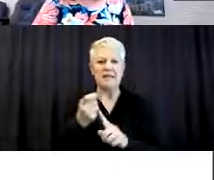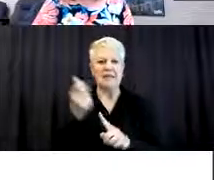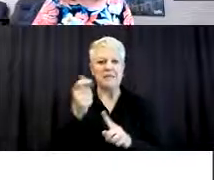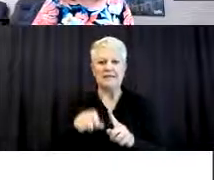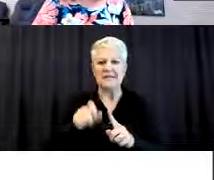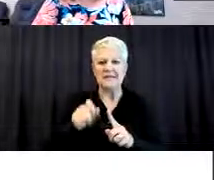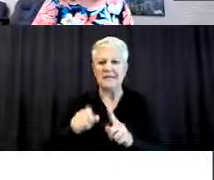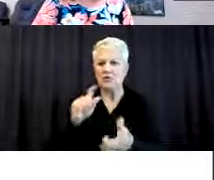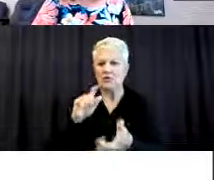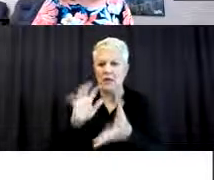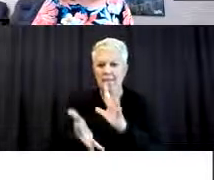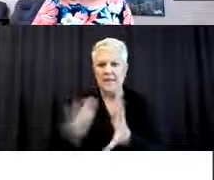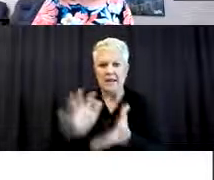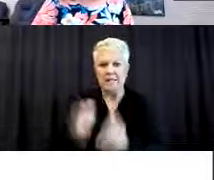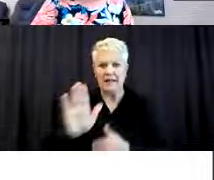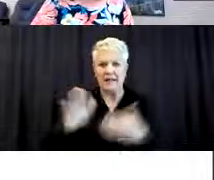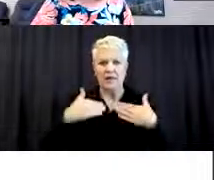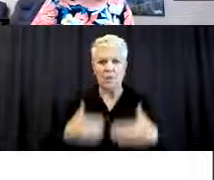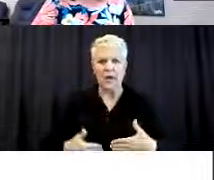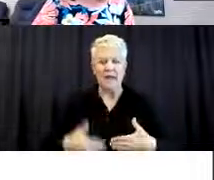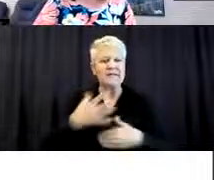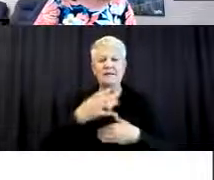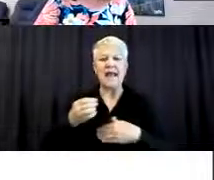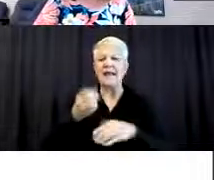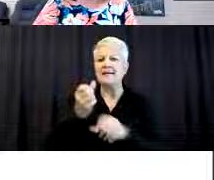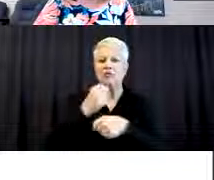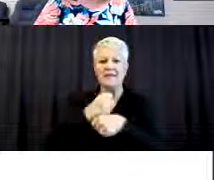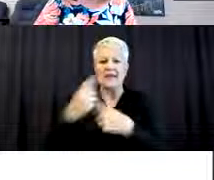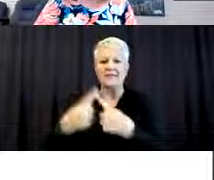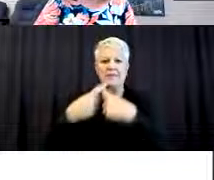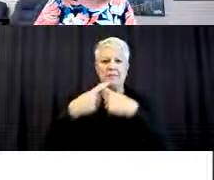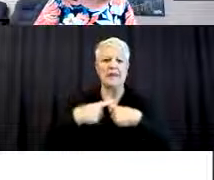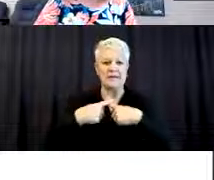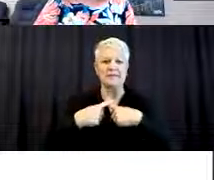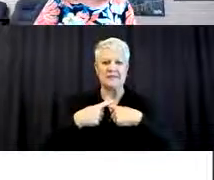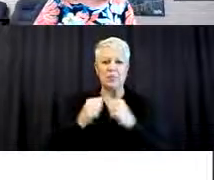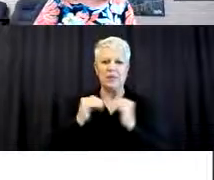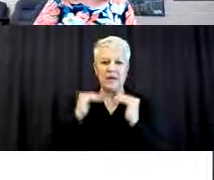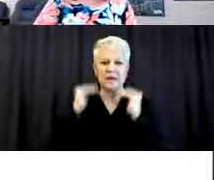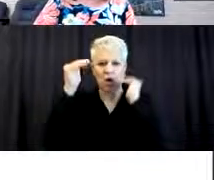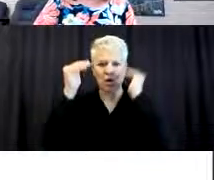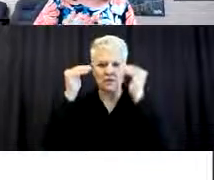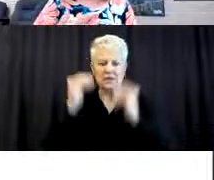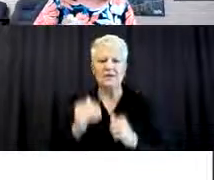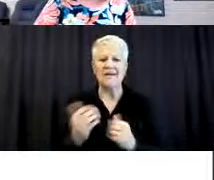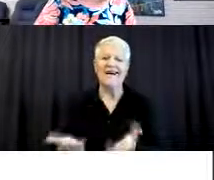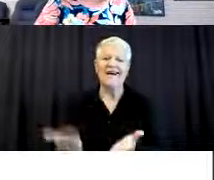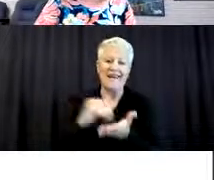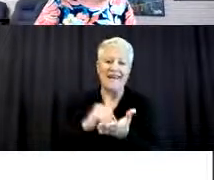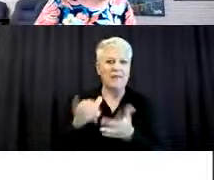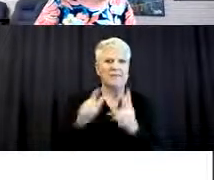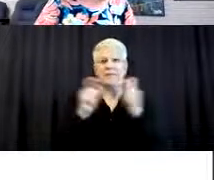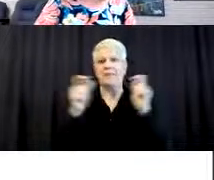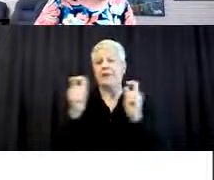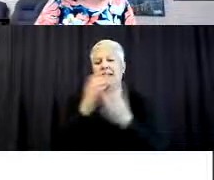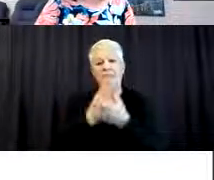to manipulate their bodies and create a dependency on an adult. So again, this is a big